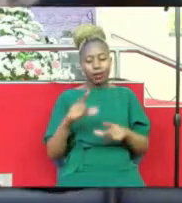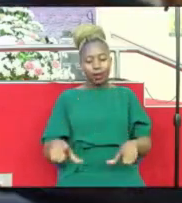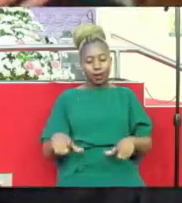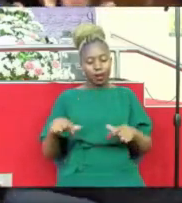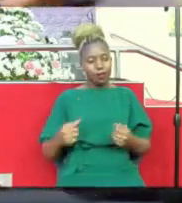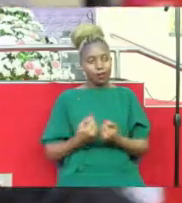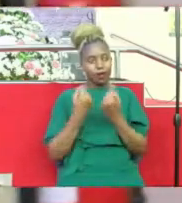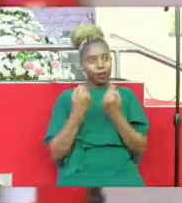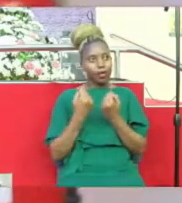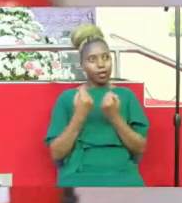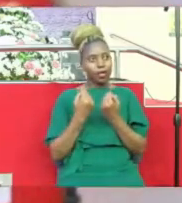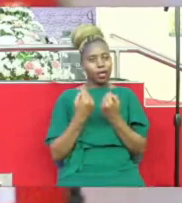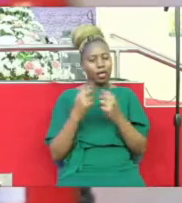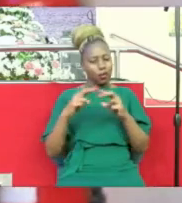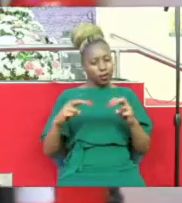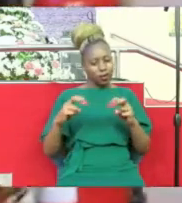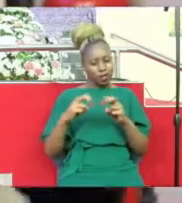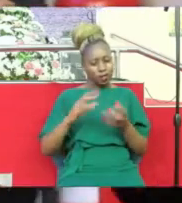So they were looking for more problems.